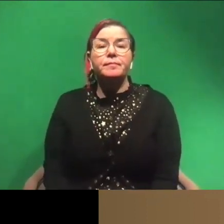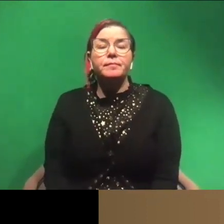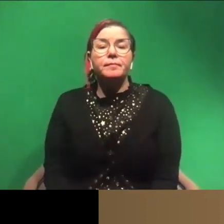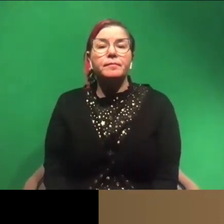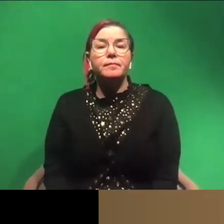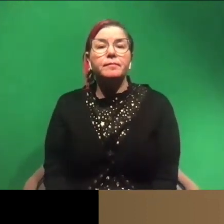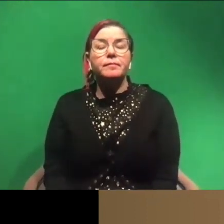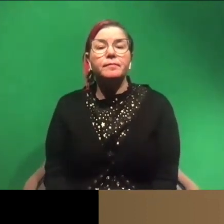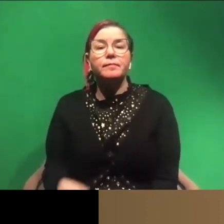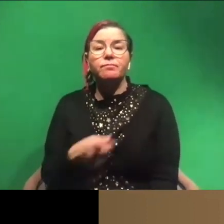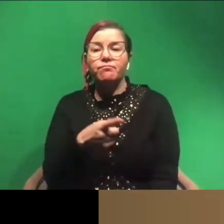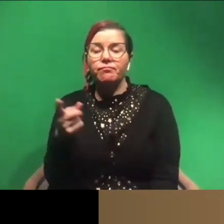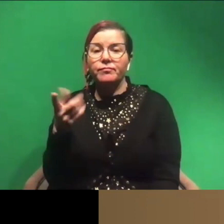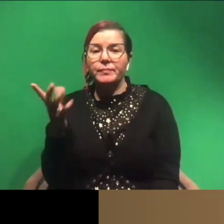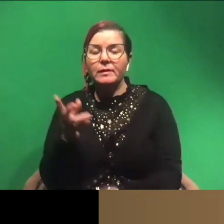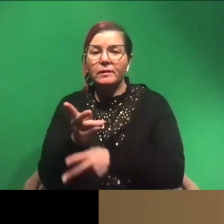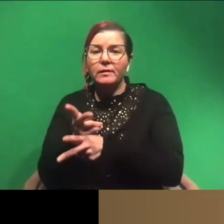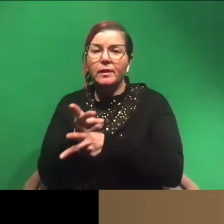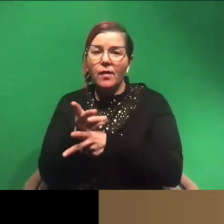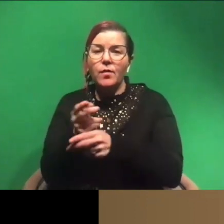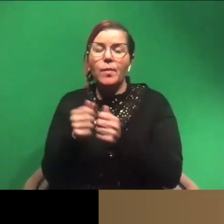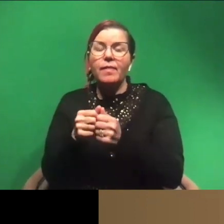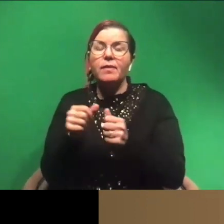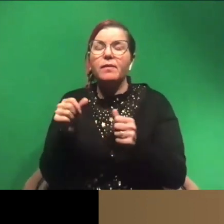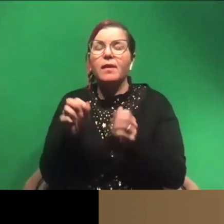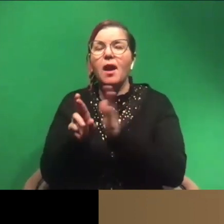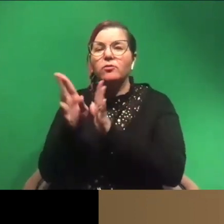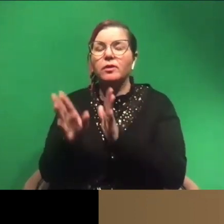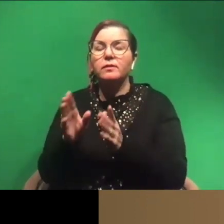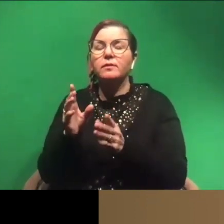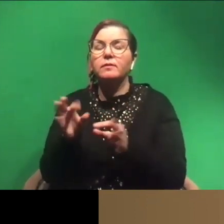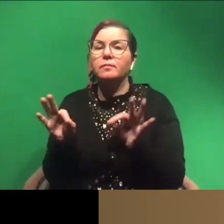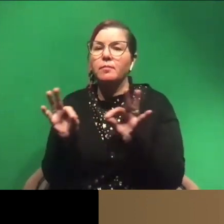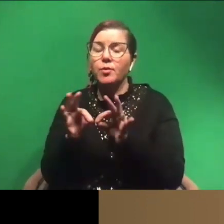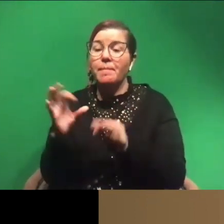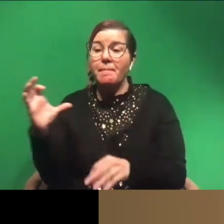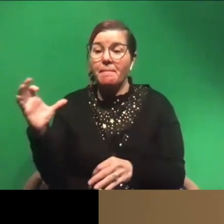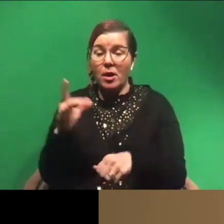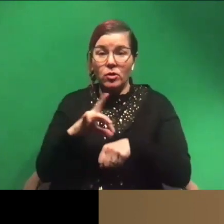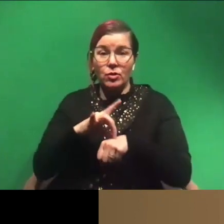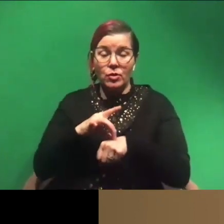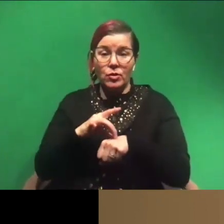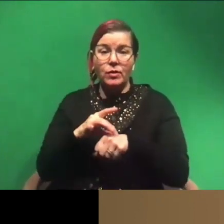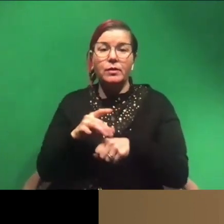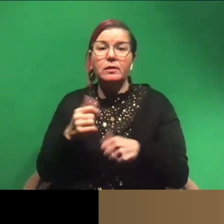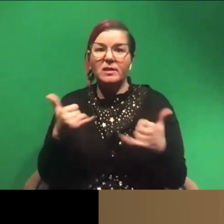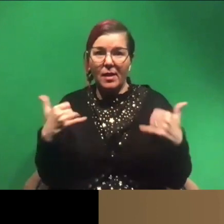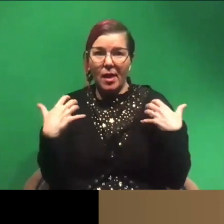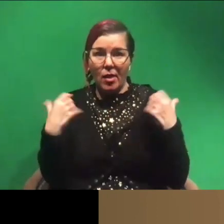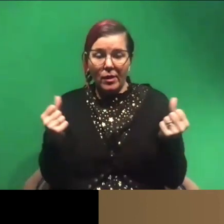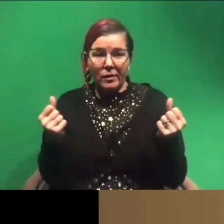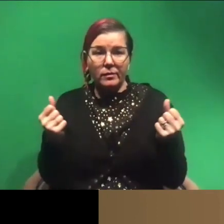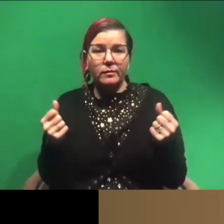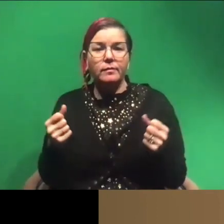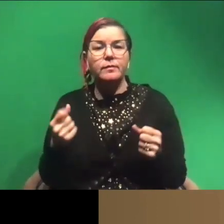they've been really careful about for the astronauts is making sure that when they come back to Earth, that they're still healthy. And that's actually one of the